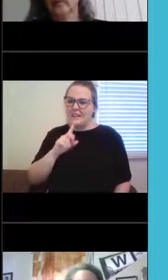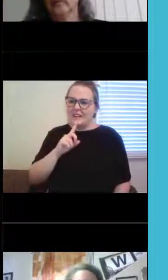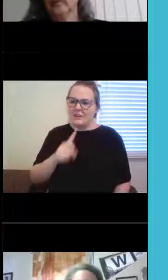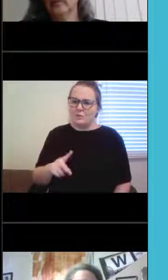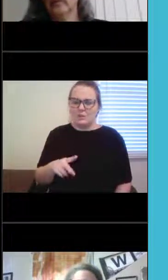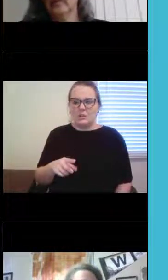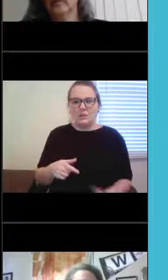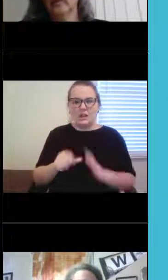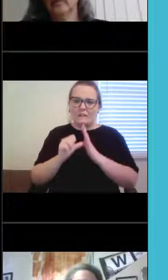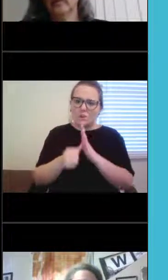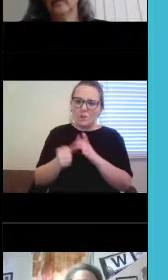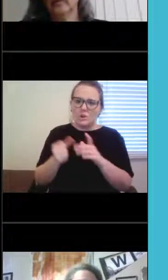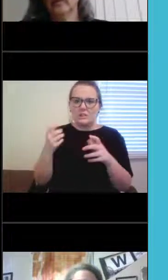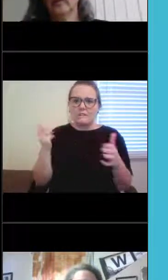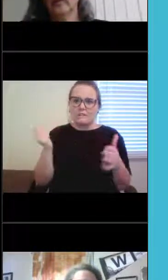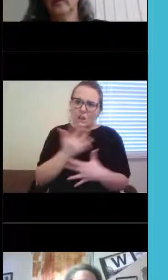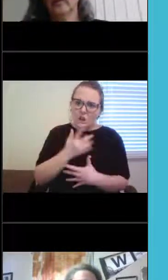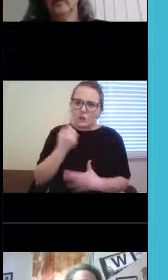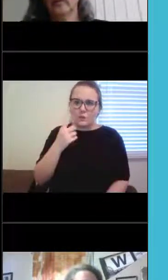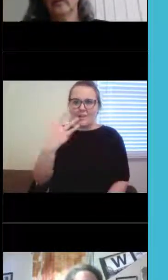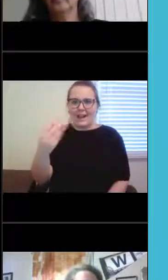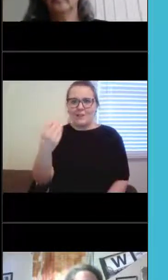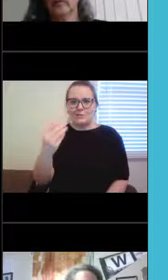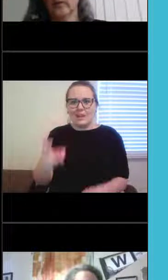that you have about the outside world.